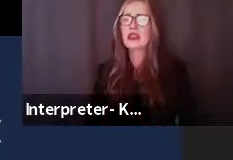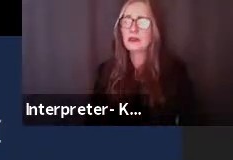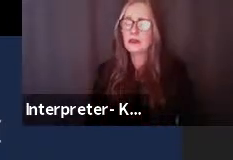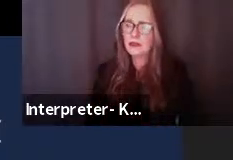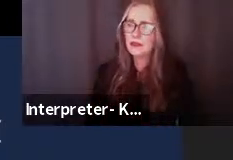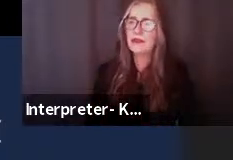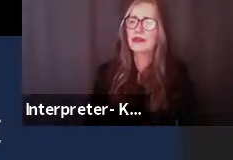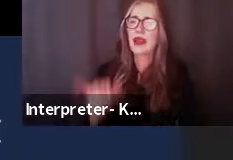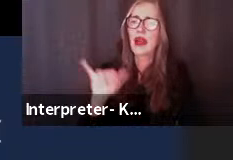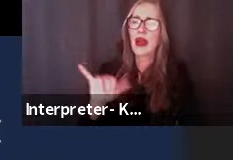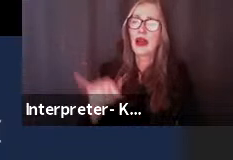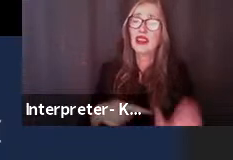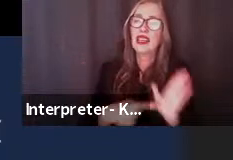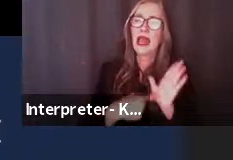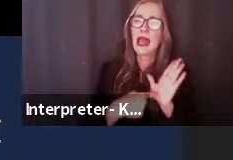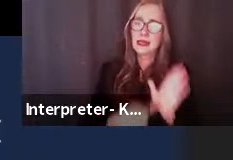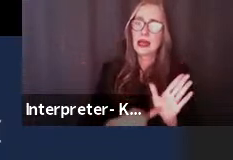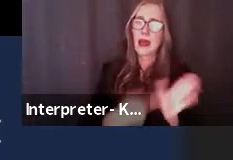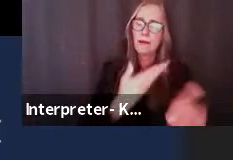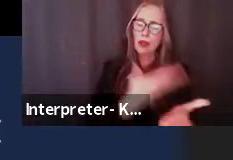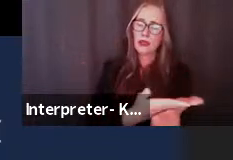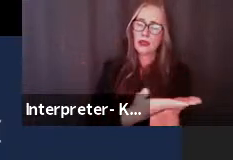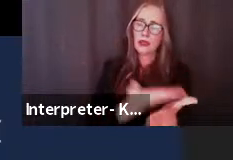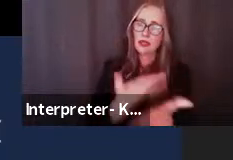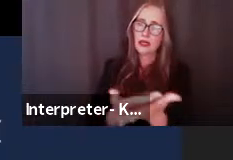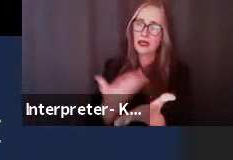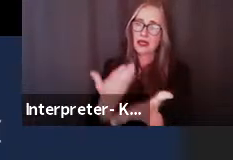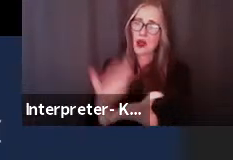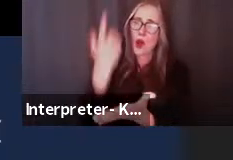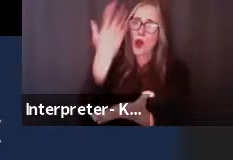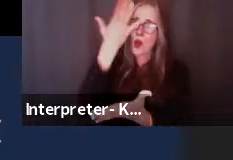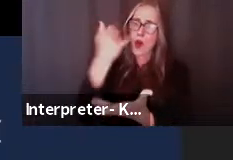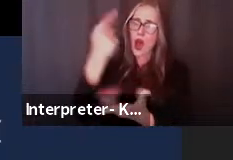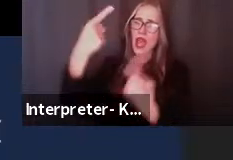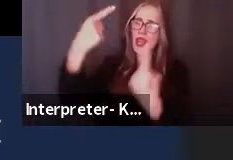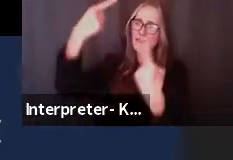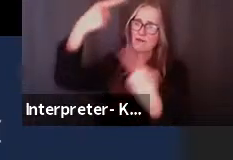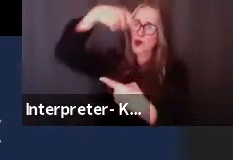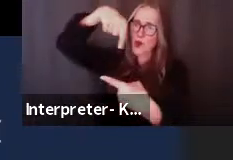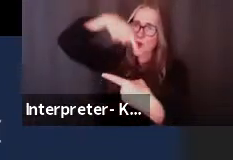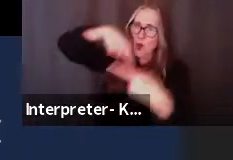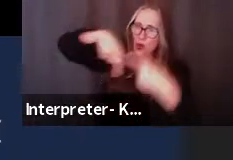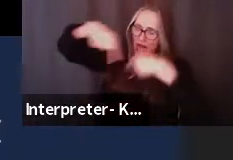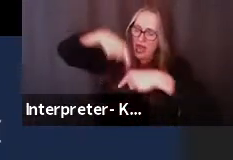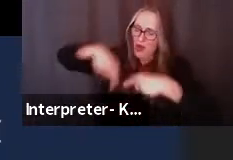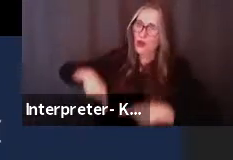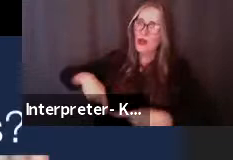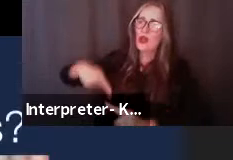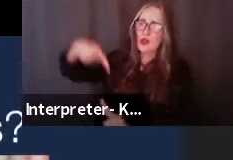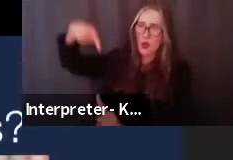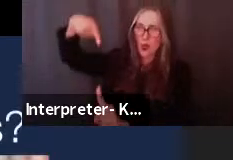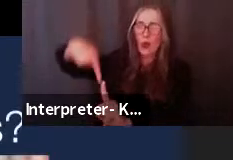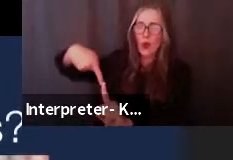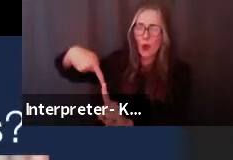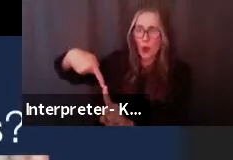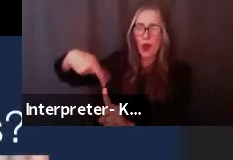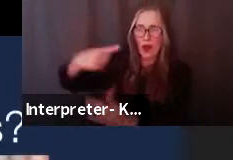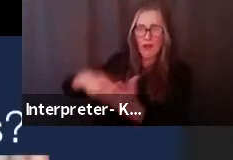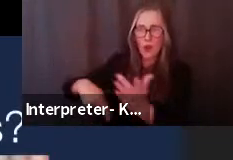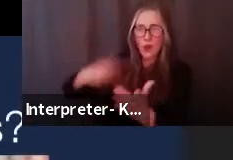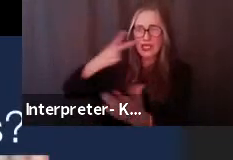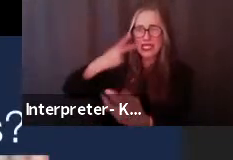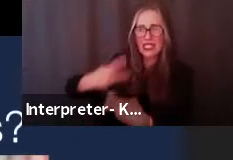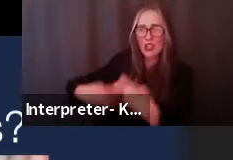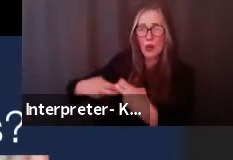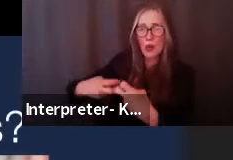examples of what's at the core and some of the issues that that we find in medicine and in health care and so what is the